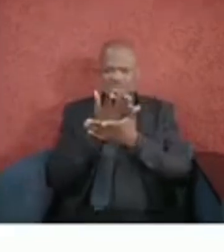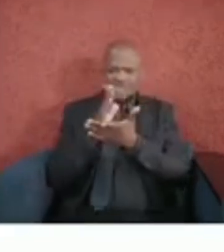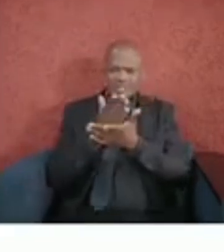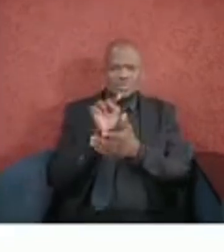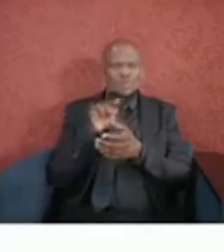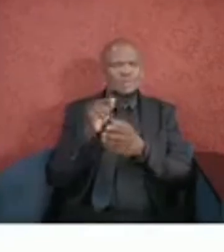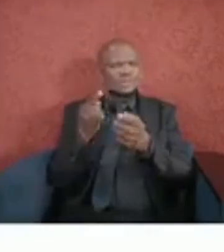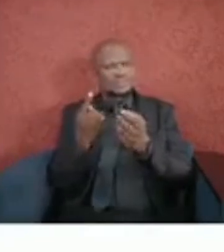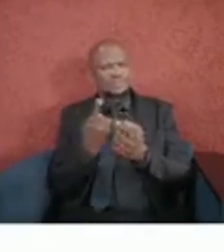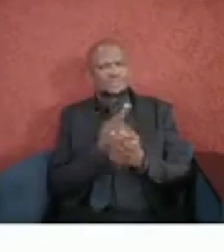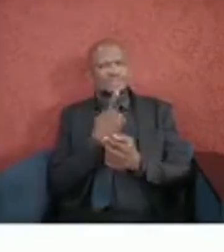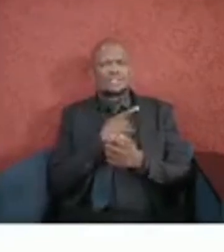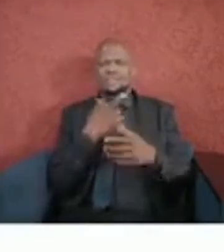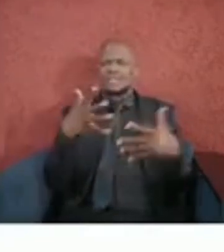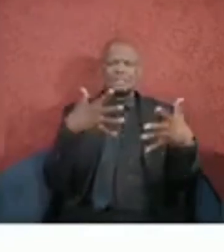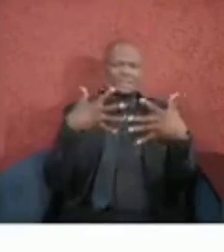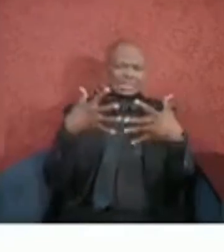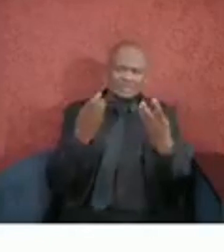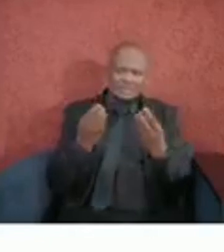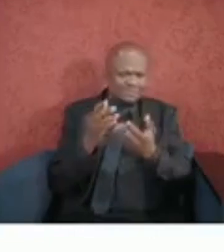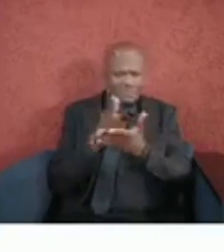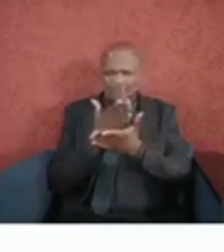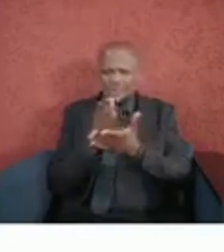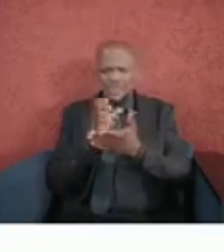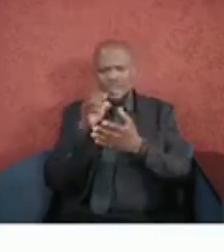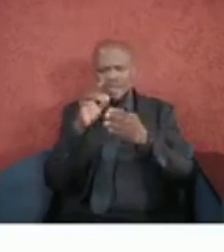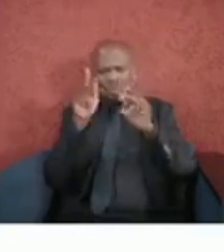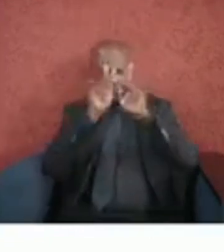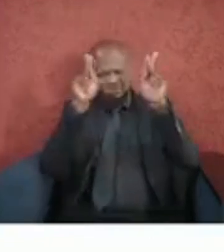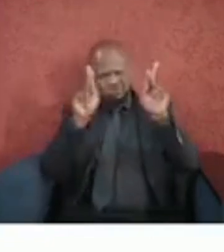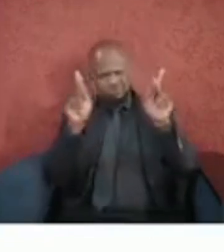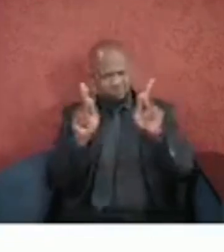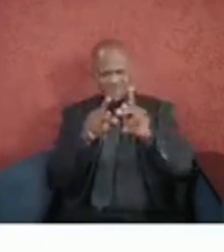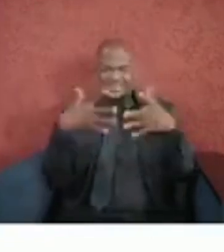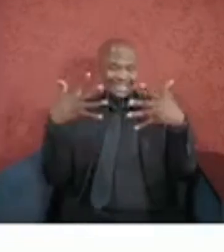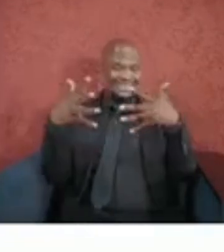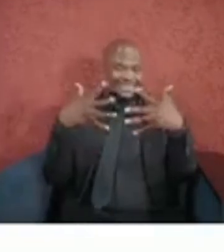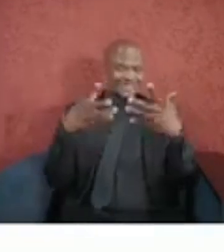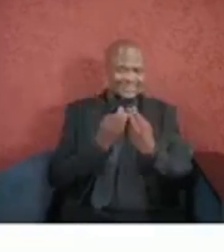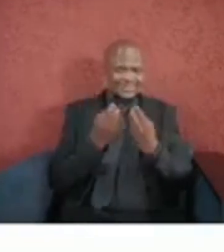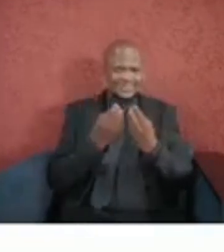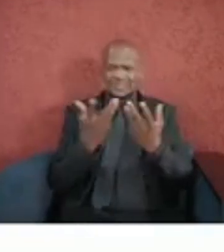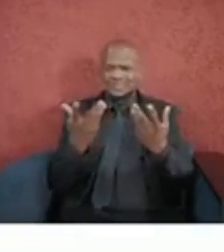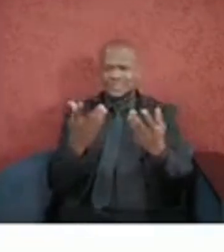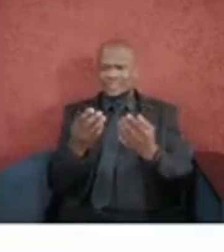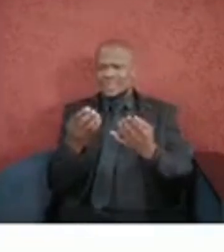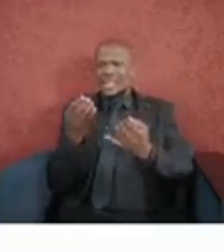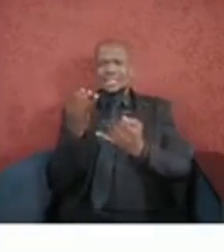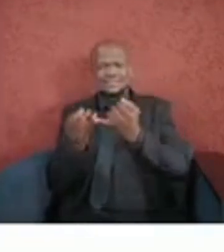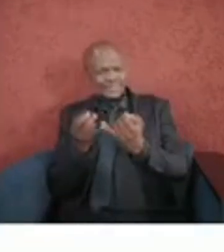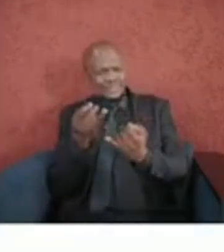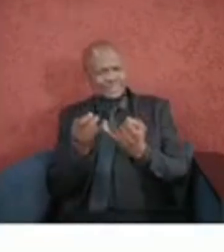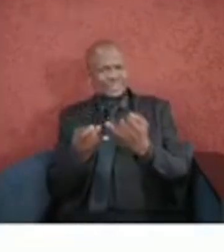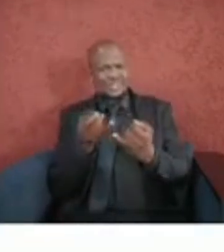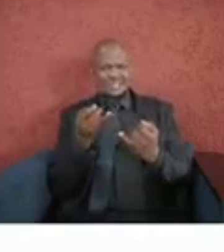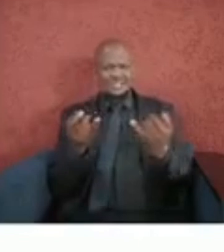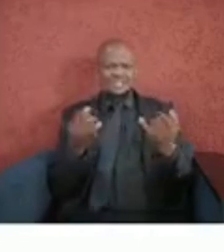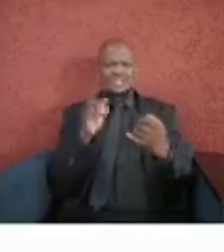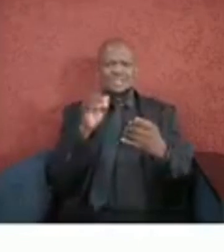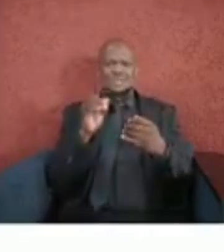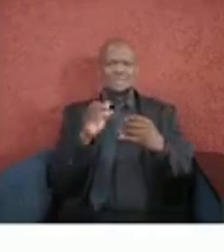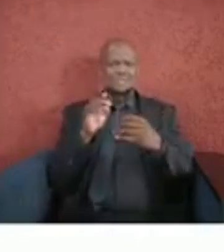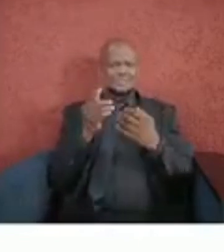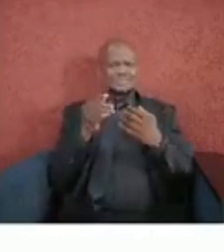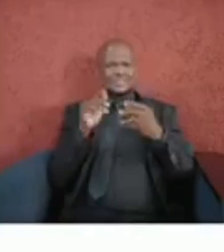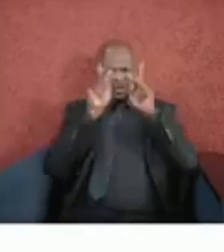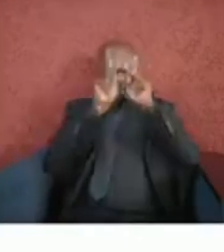Sexual images, any picture or image that could be, sort of in a compromised position. Those images should not be